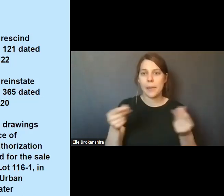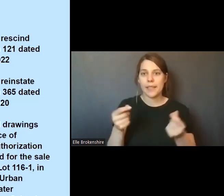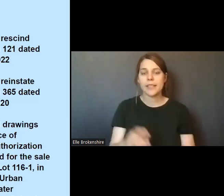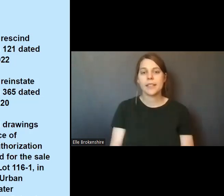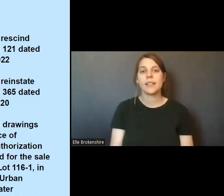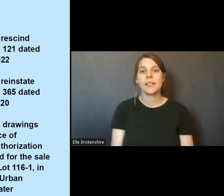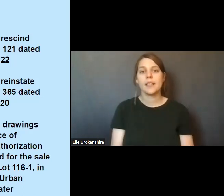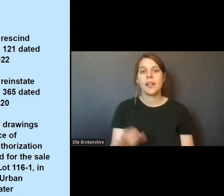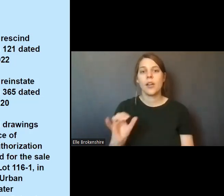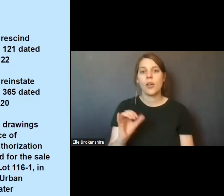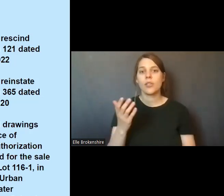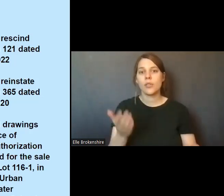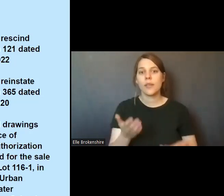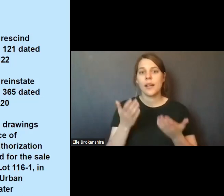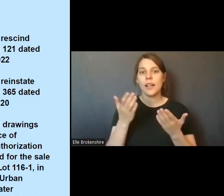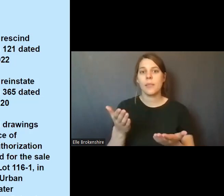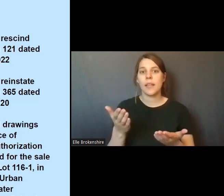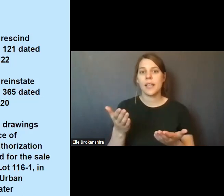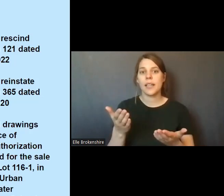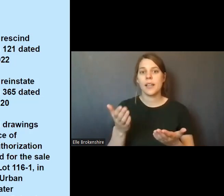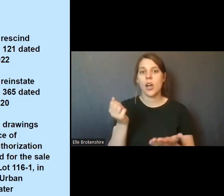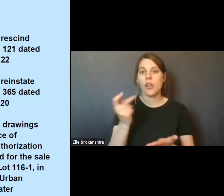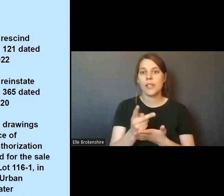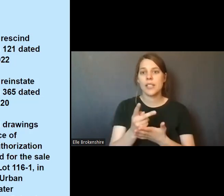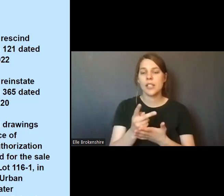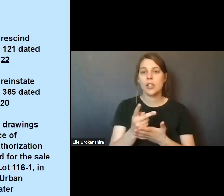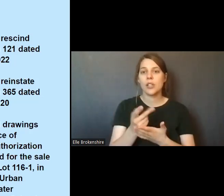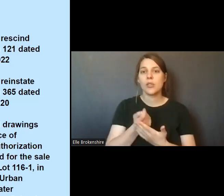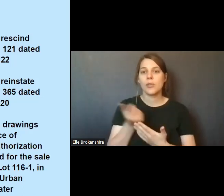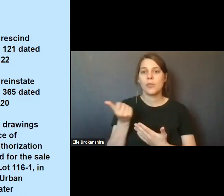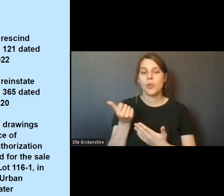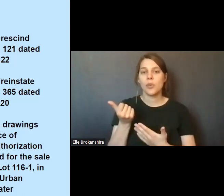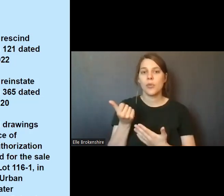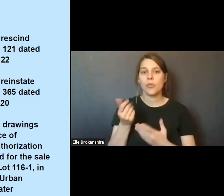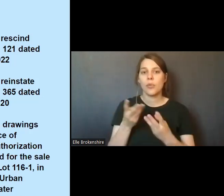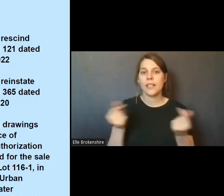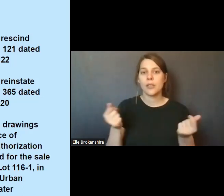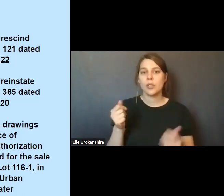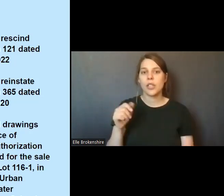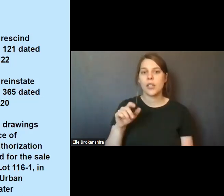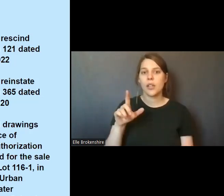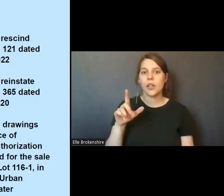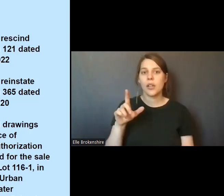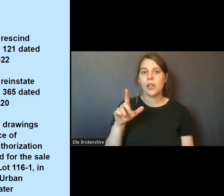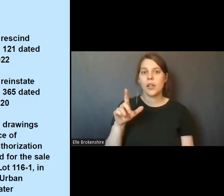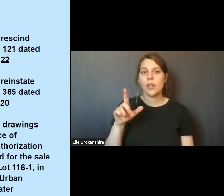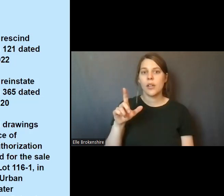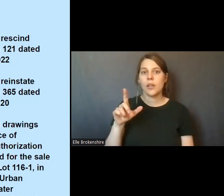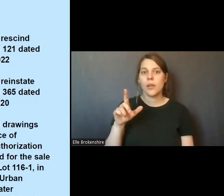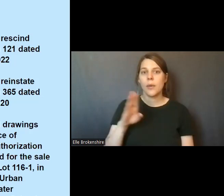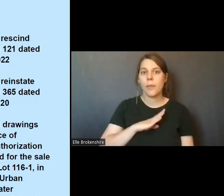authorization to rescind Board Resolution number 121, dated November 2022, and reinstate Board Resolution